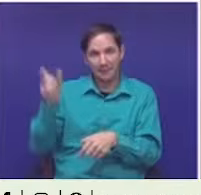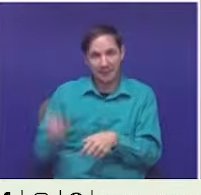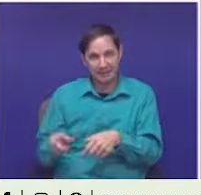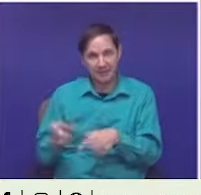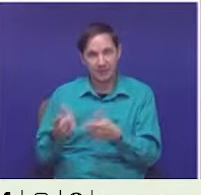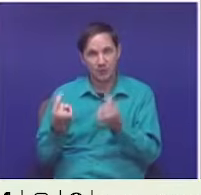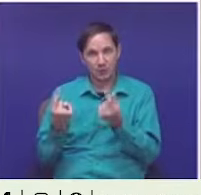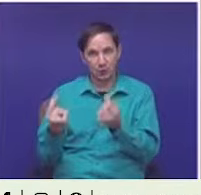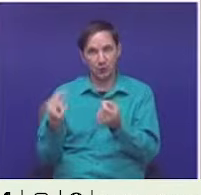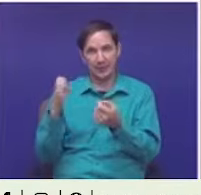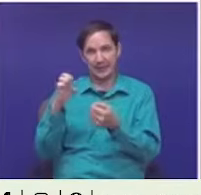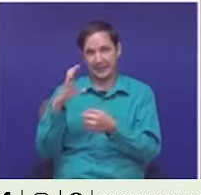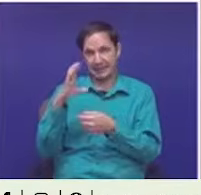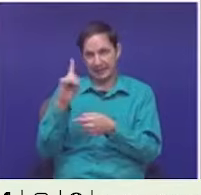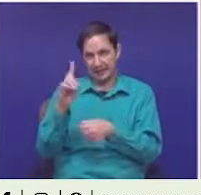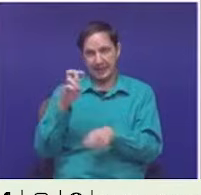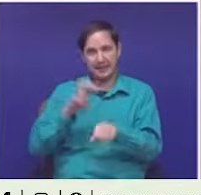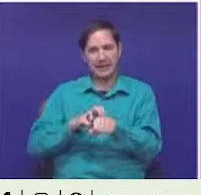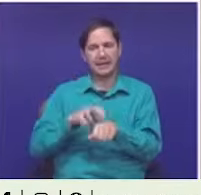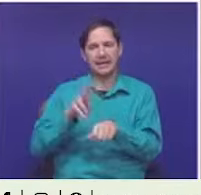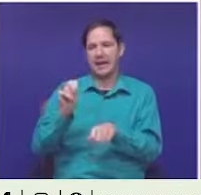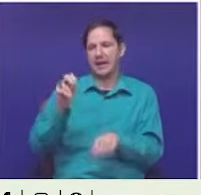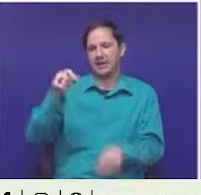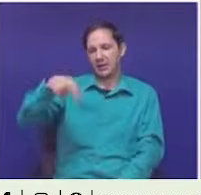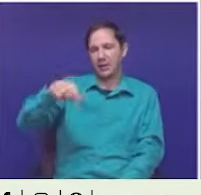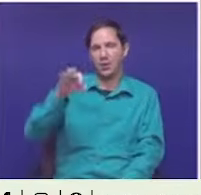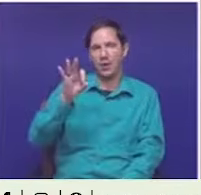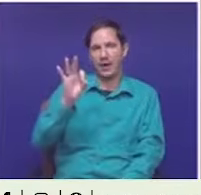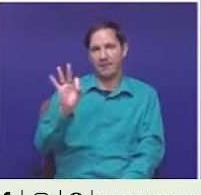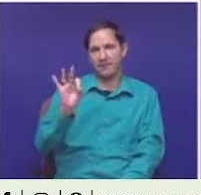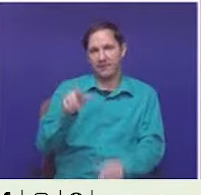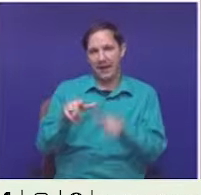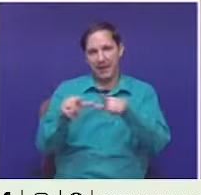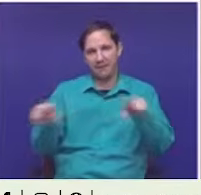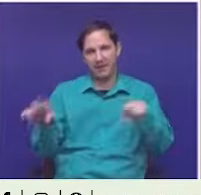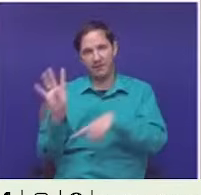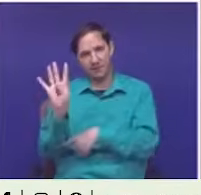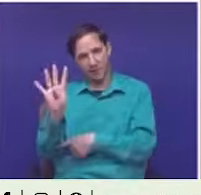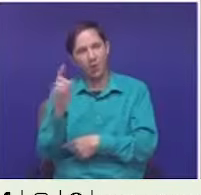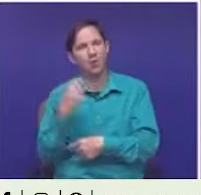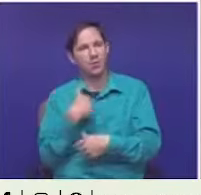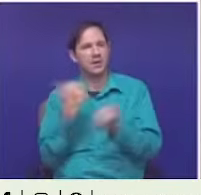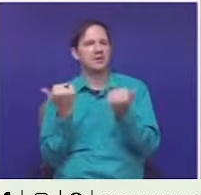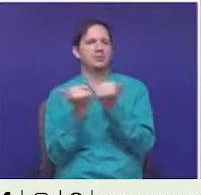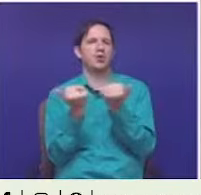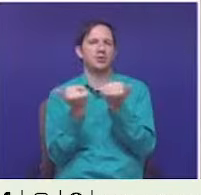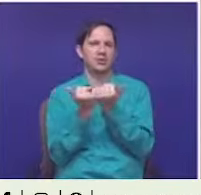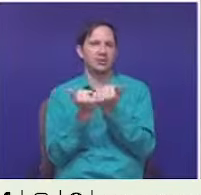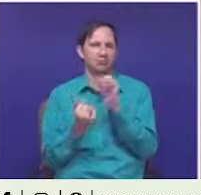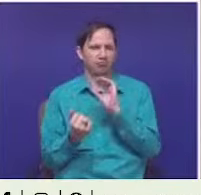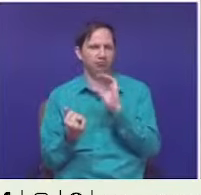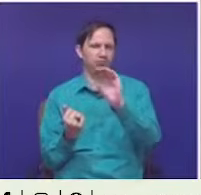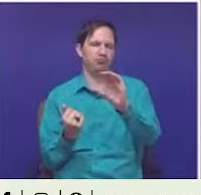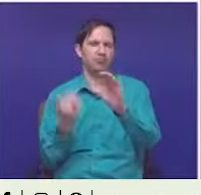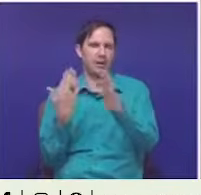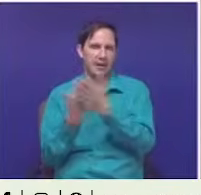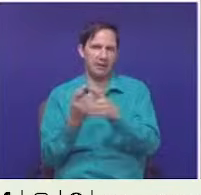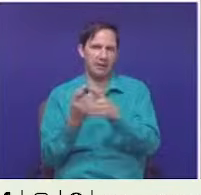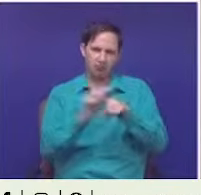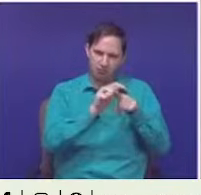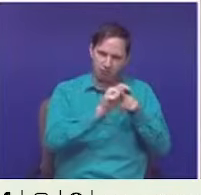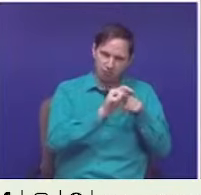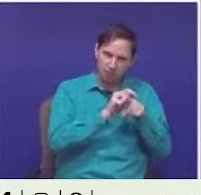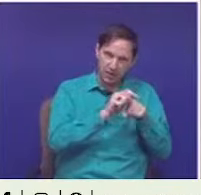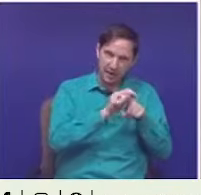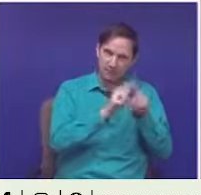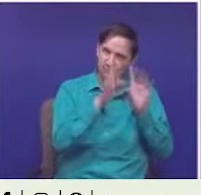ECD having an NQF level 4, we are happy to sponsor and take some of these practitioners to an institution